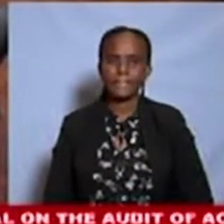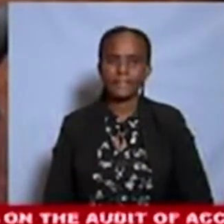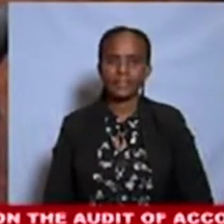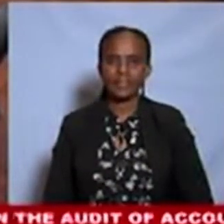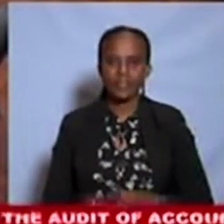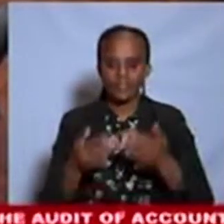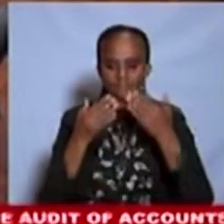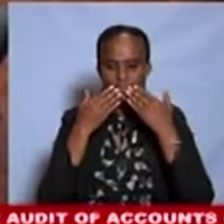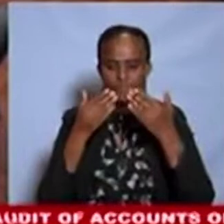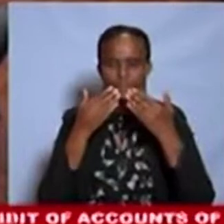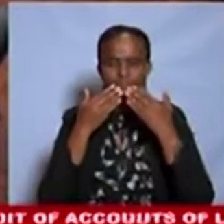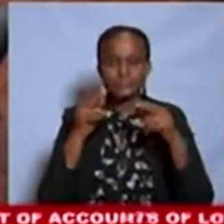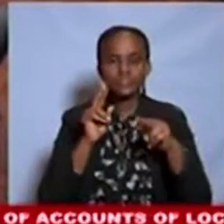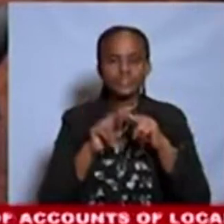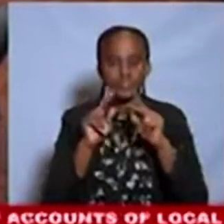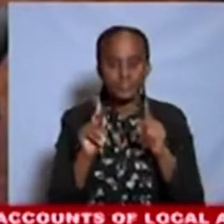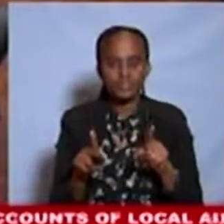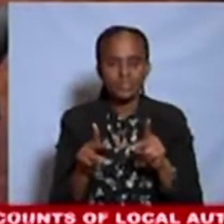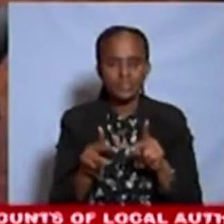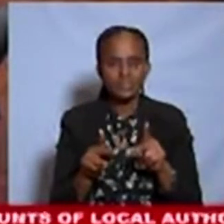Thank you, Chair.